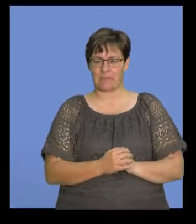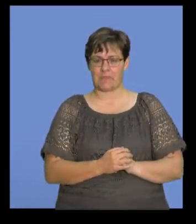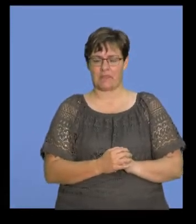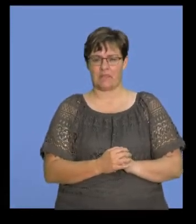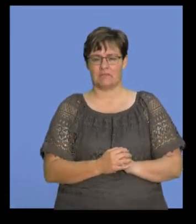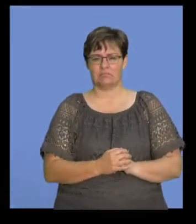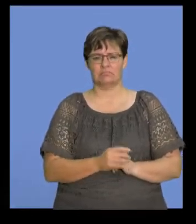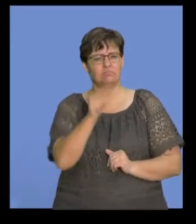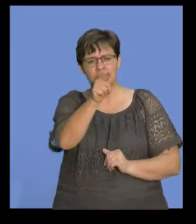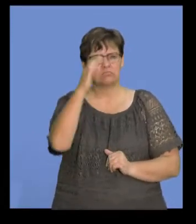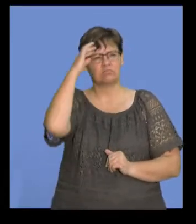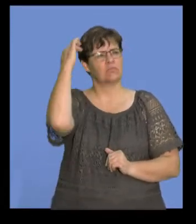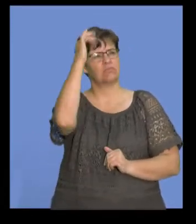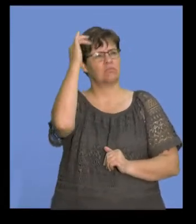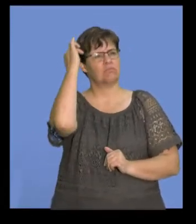So have you ever thought about